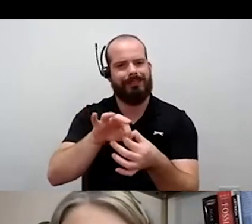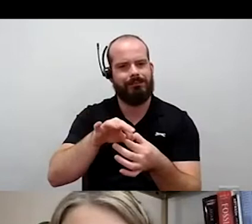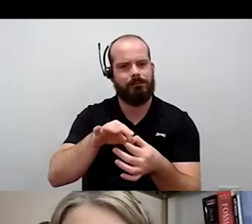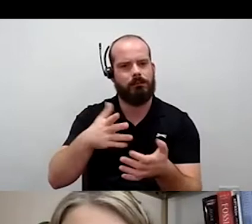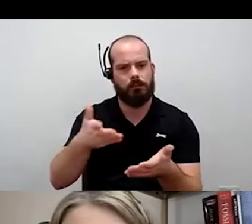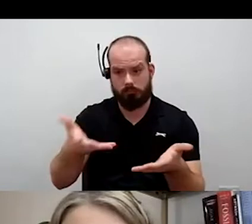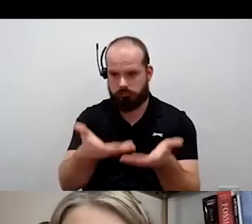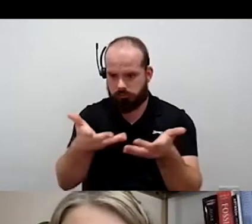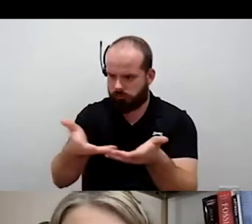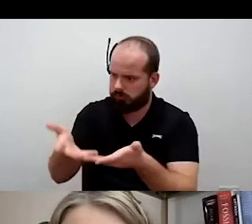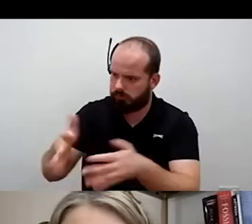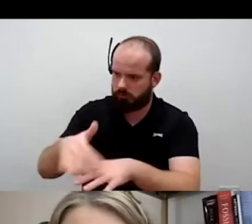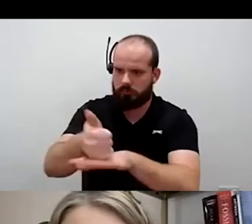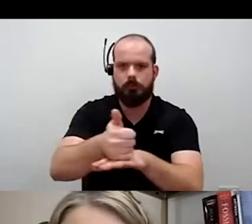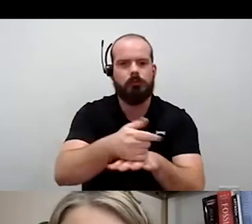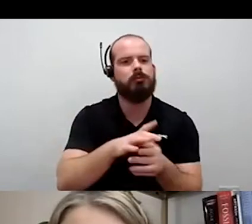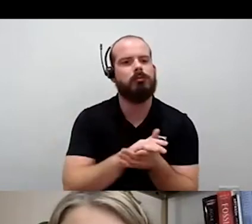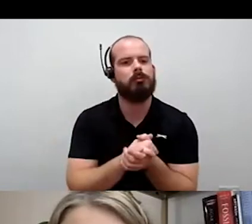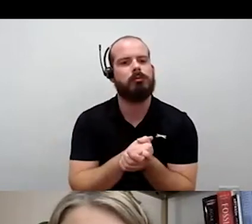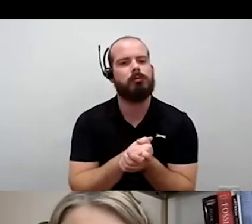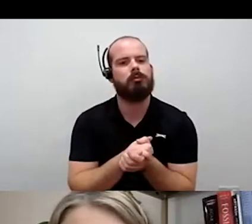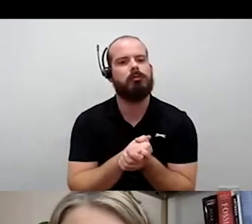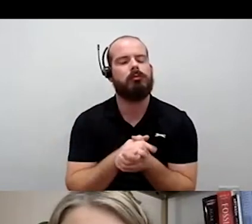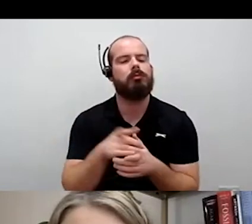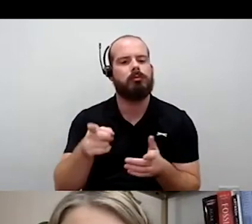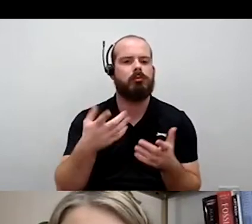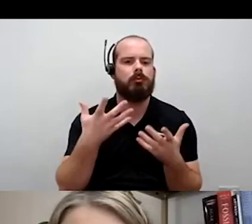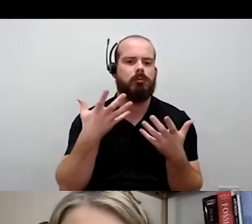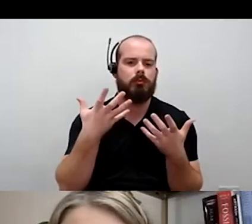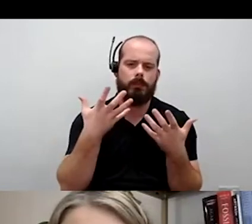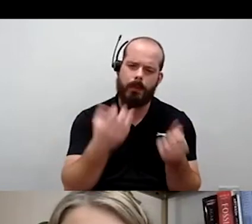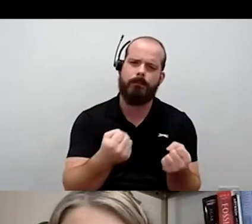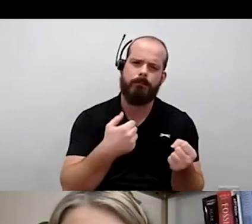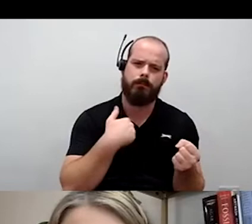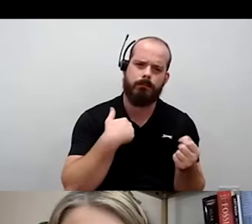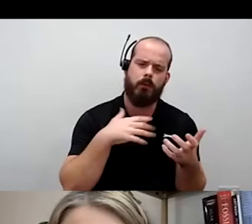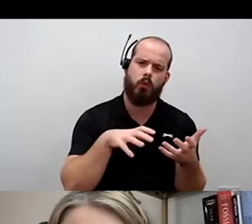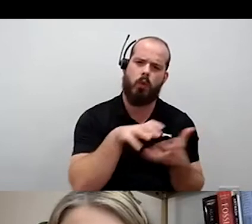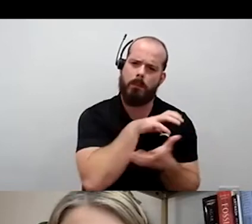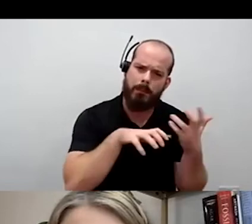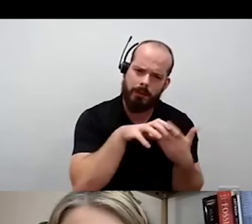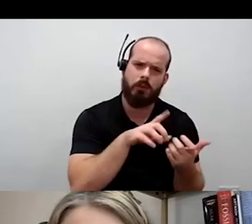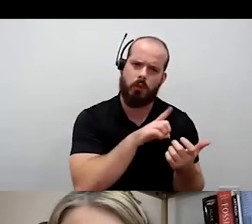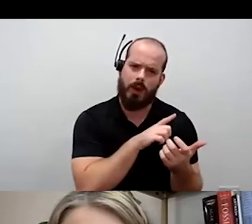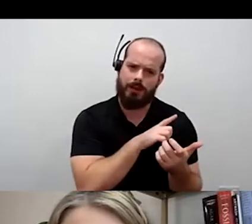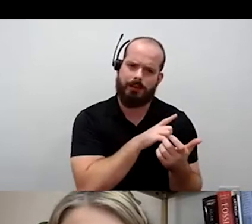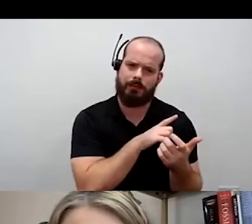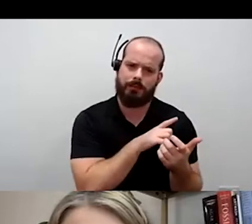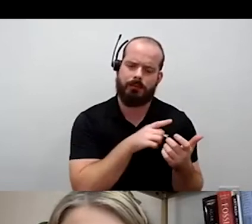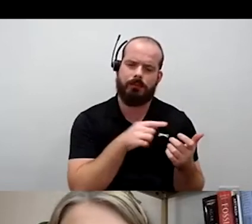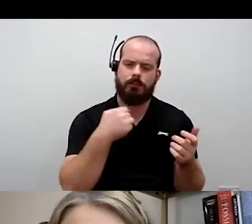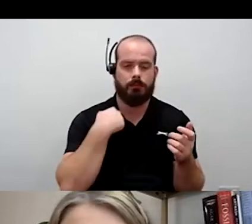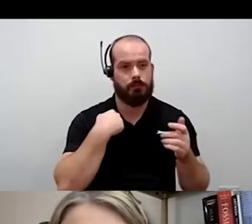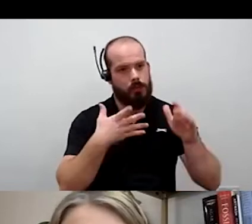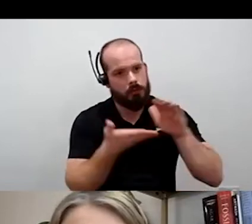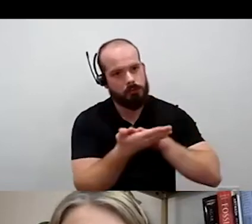look with big eyes what we do. We have contacts because we both belong to the International Cooperative Alliance. And